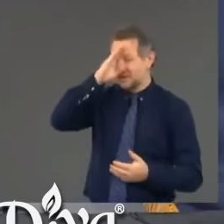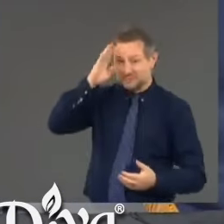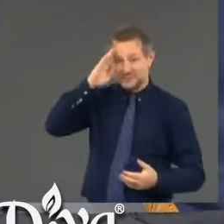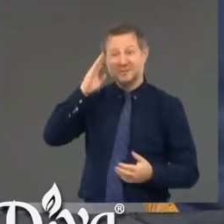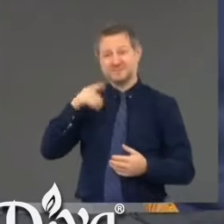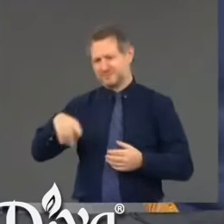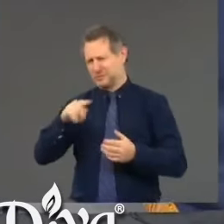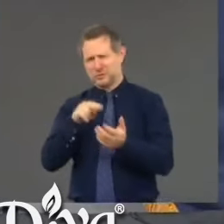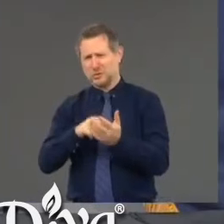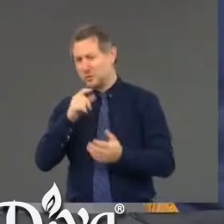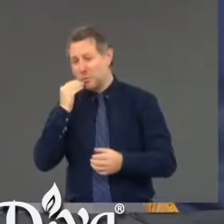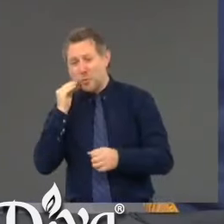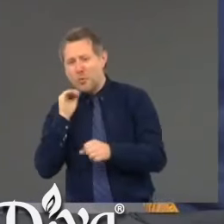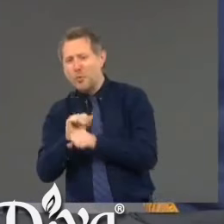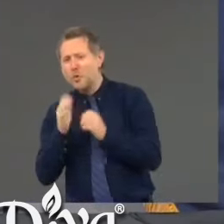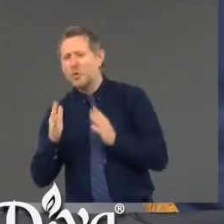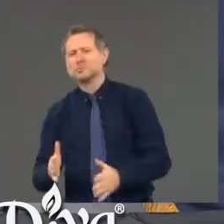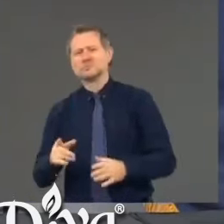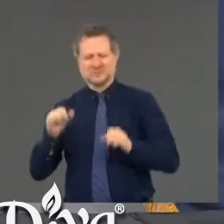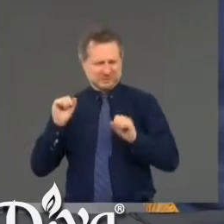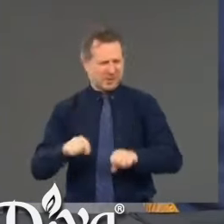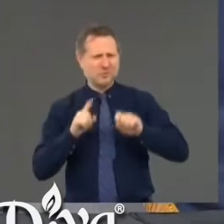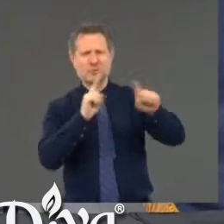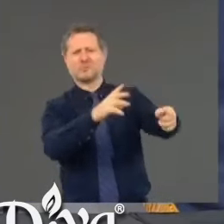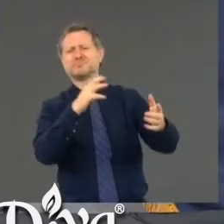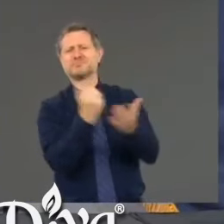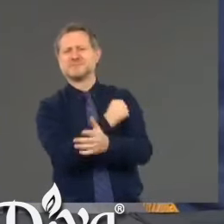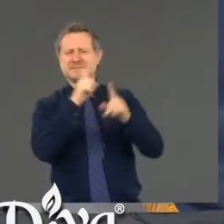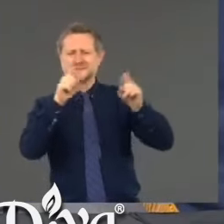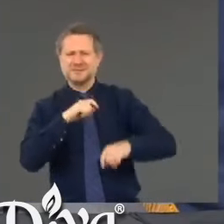test. Any nurse can get a test. Get a test.